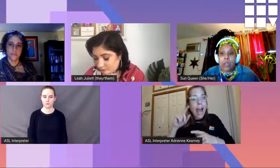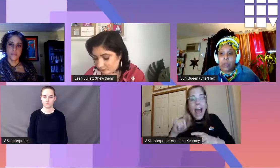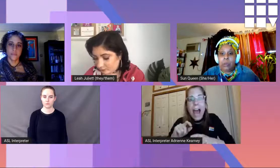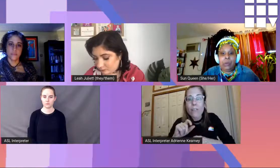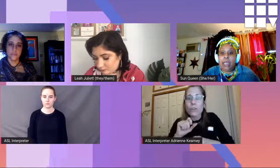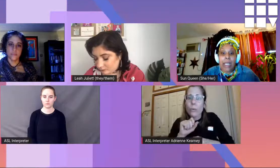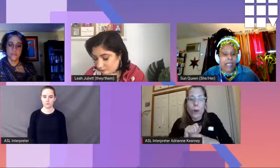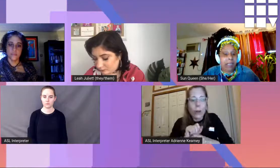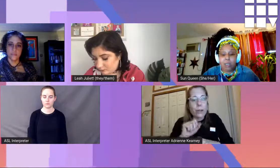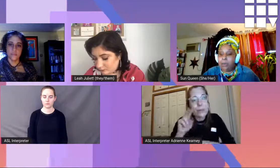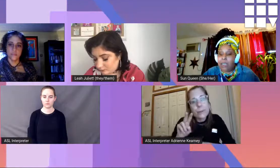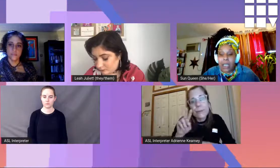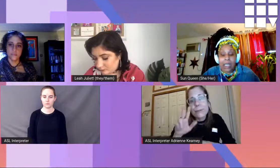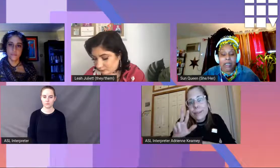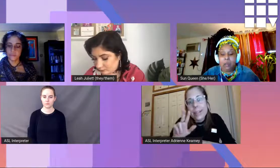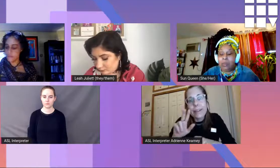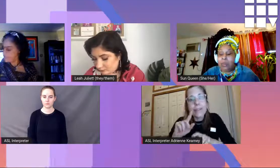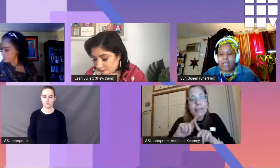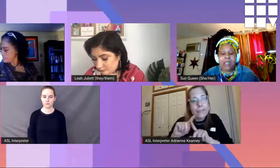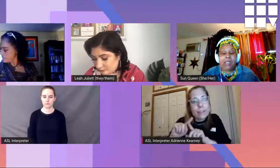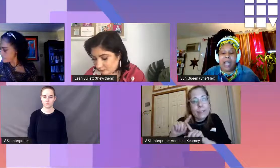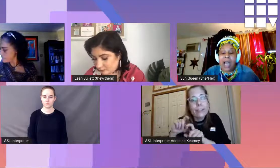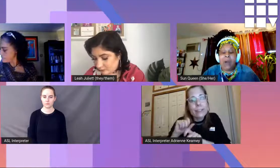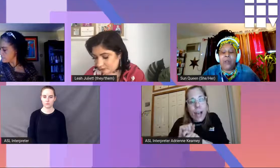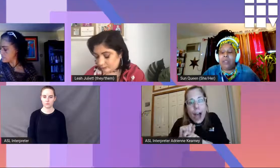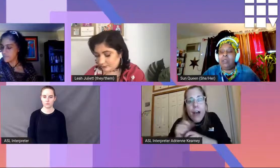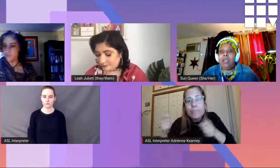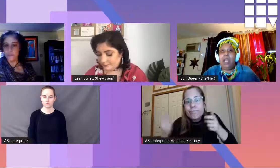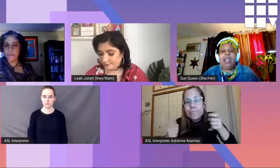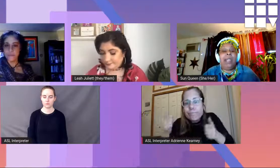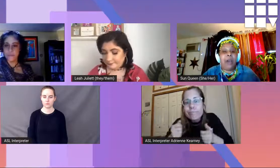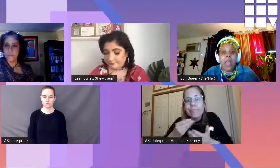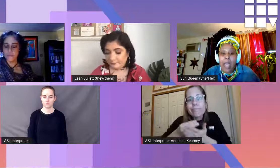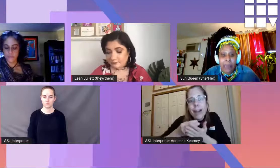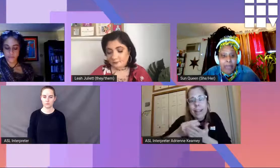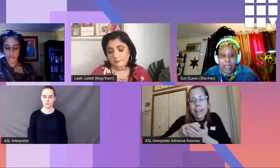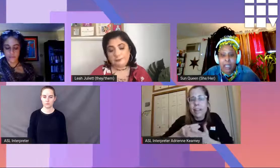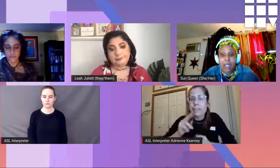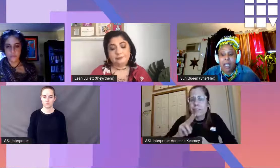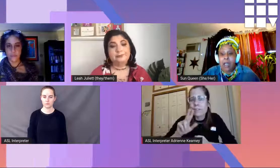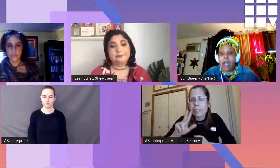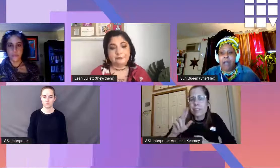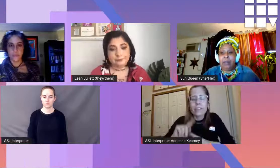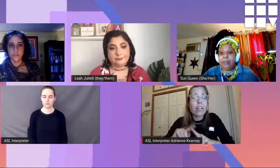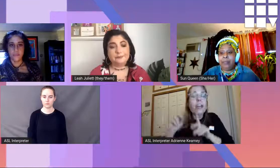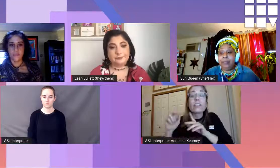So those days, those nights, those minutes and hours, they are heavy.